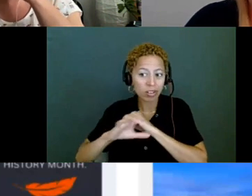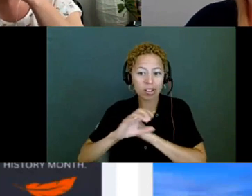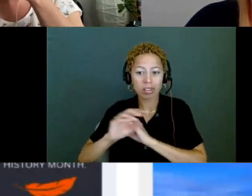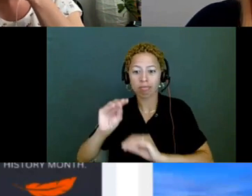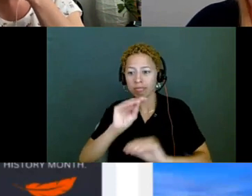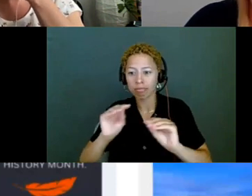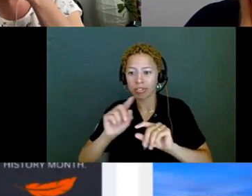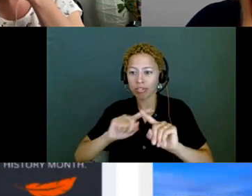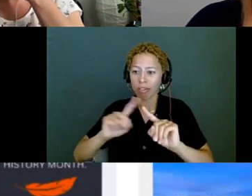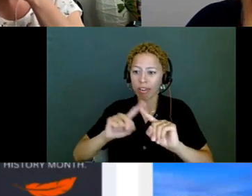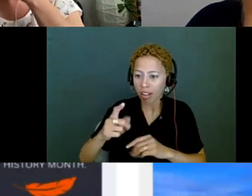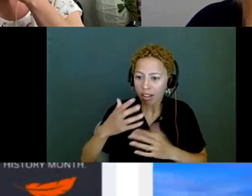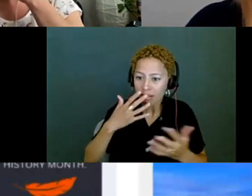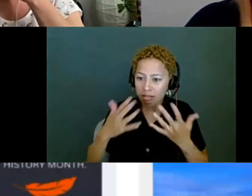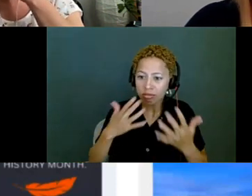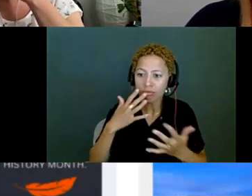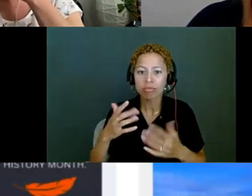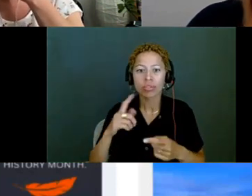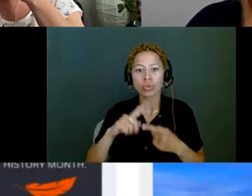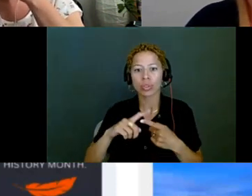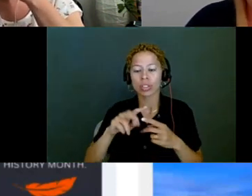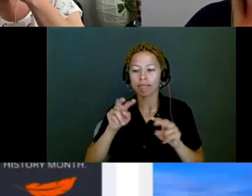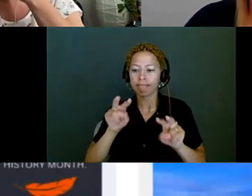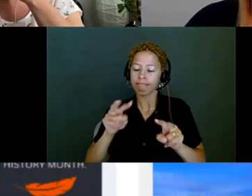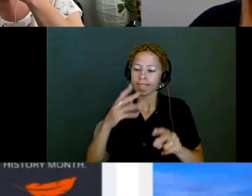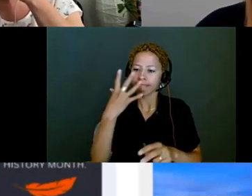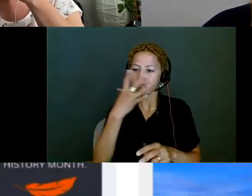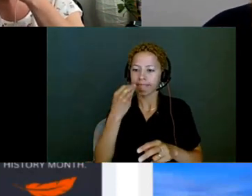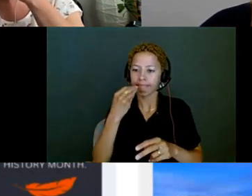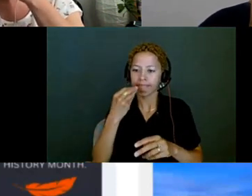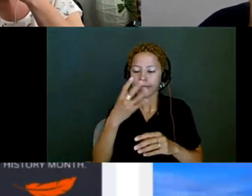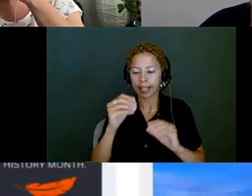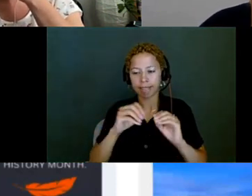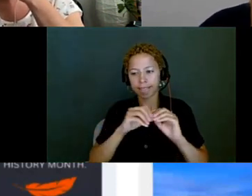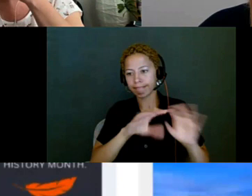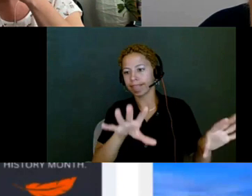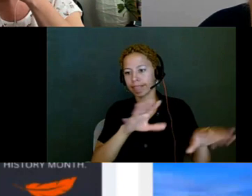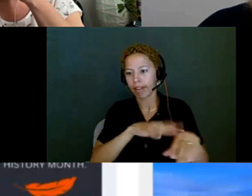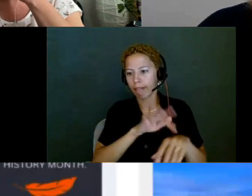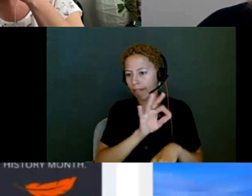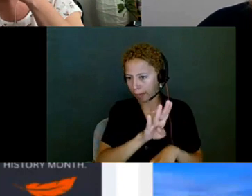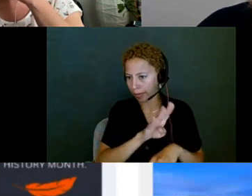you need to do to make them aesthetically pleasing, and then ship them out onto Facebook.